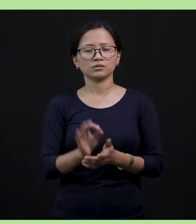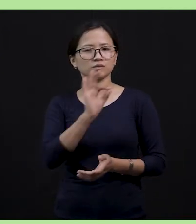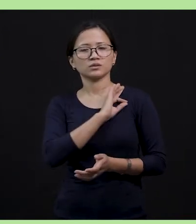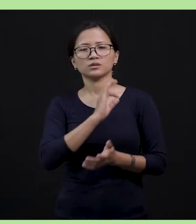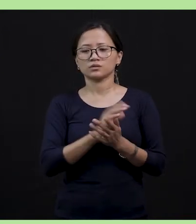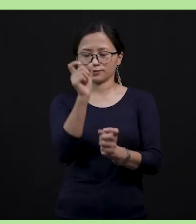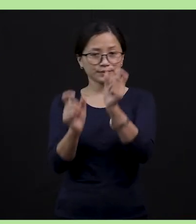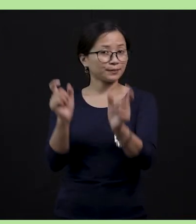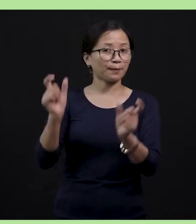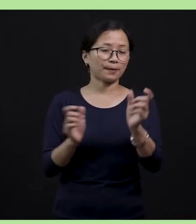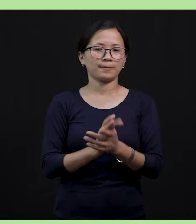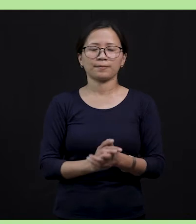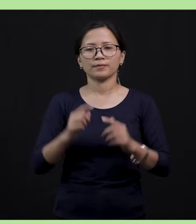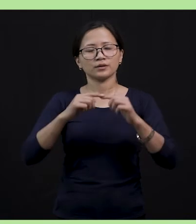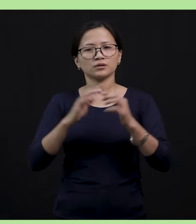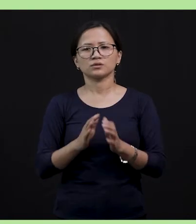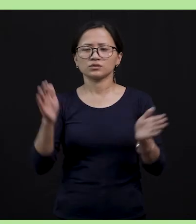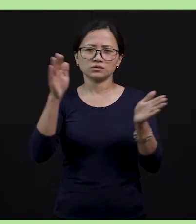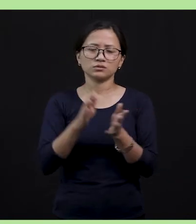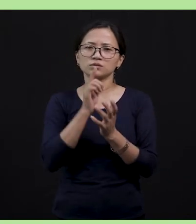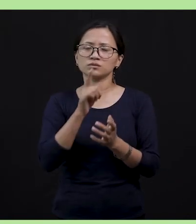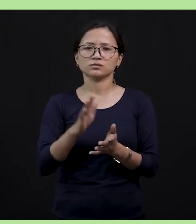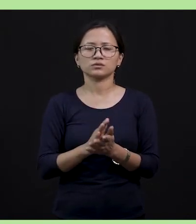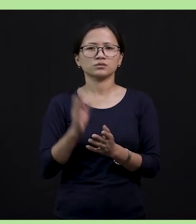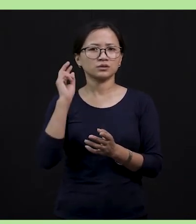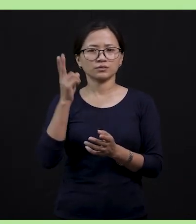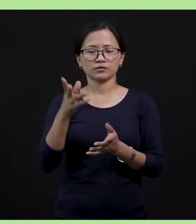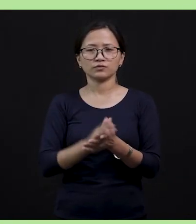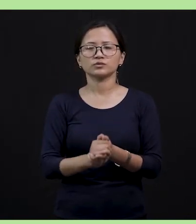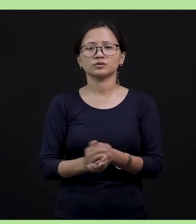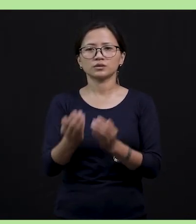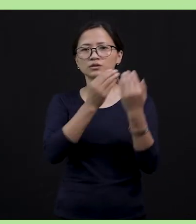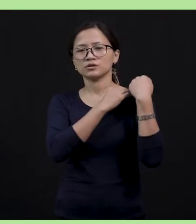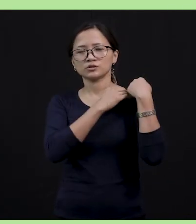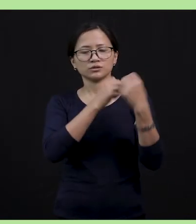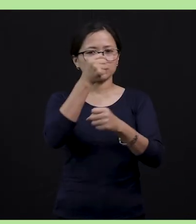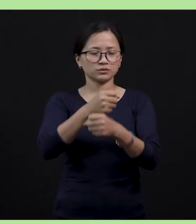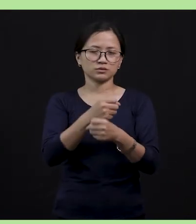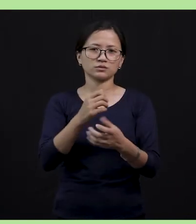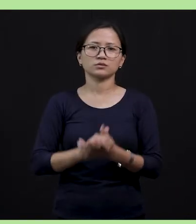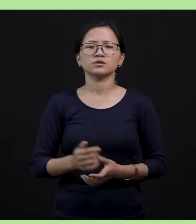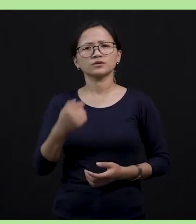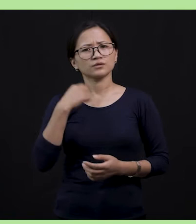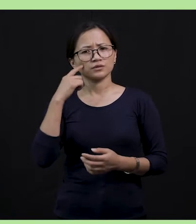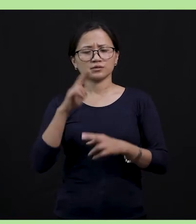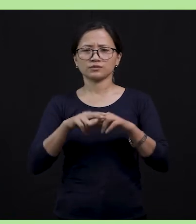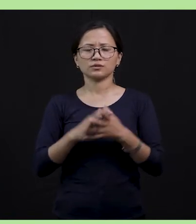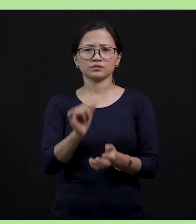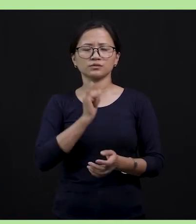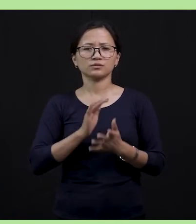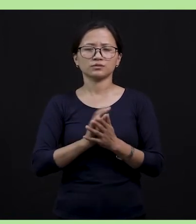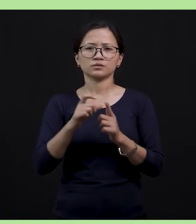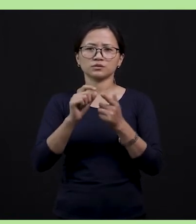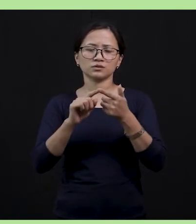interest of the people. Hence, elections assure a good, popular and responsible government. So, if I am a dictator, I don't need